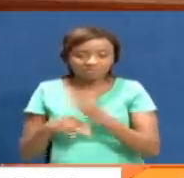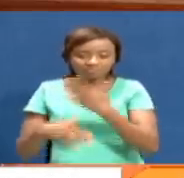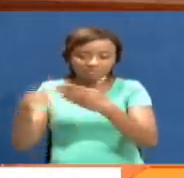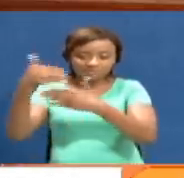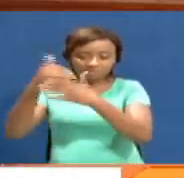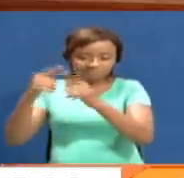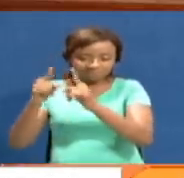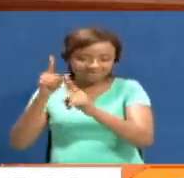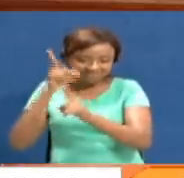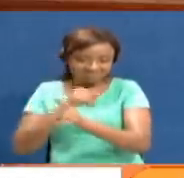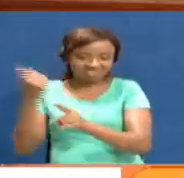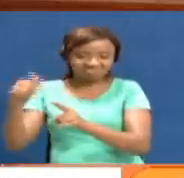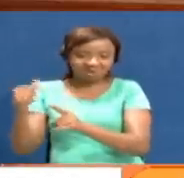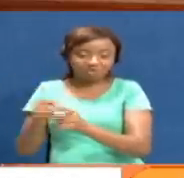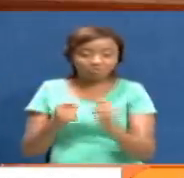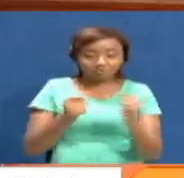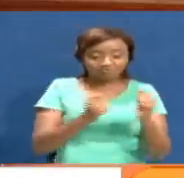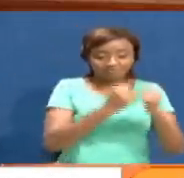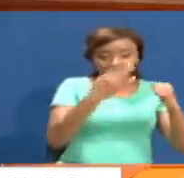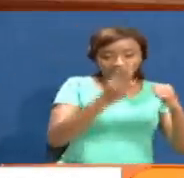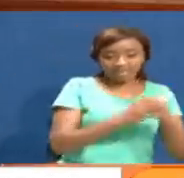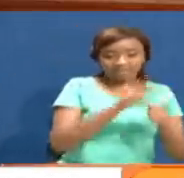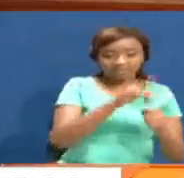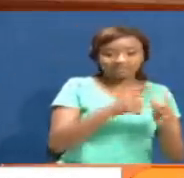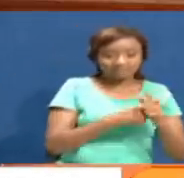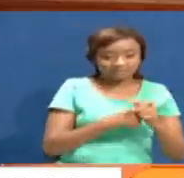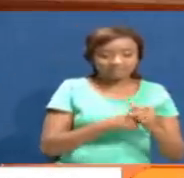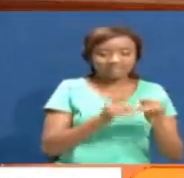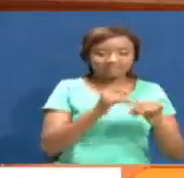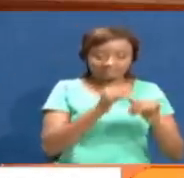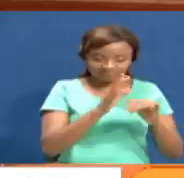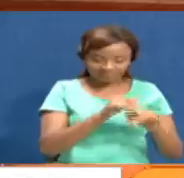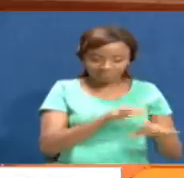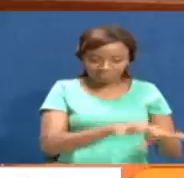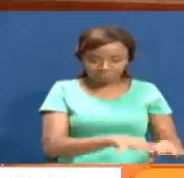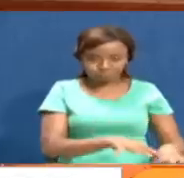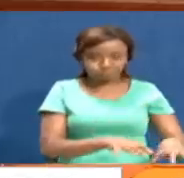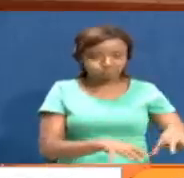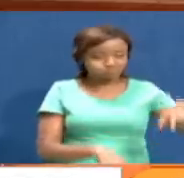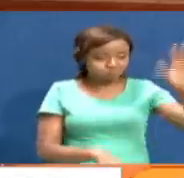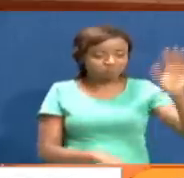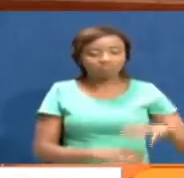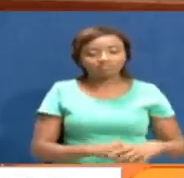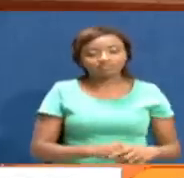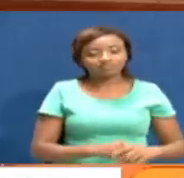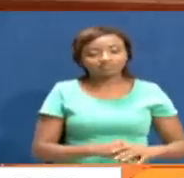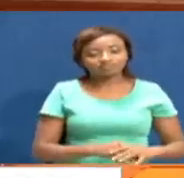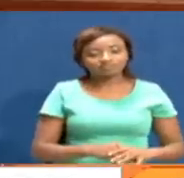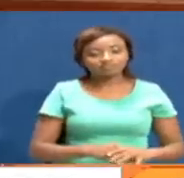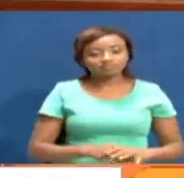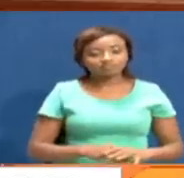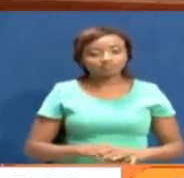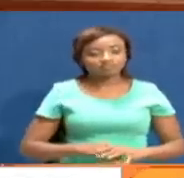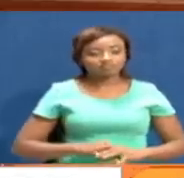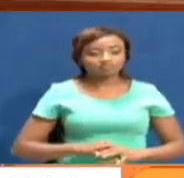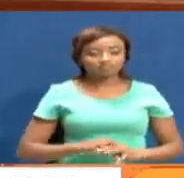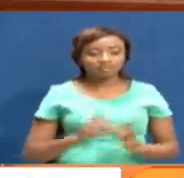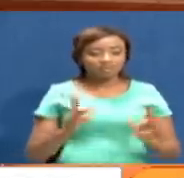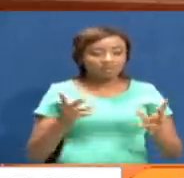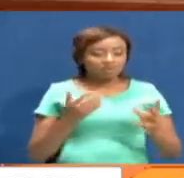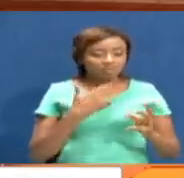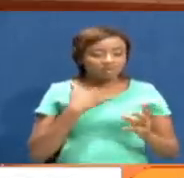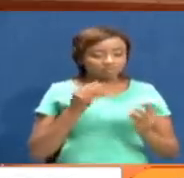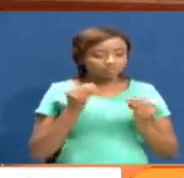halfway, and 19 starting afresh from groundbreaking. We were given 90